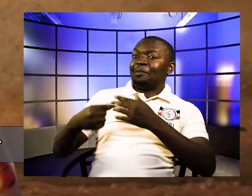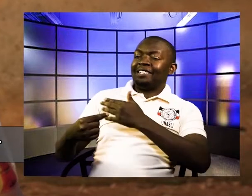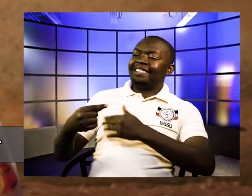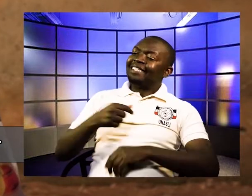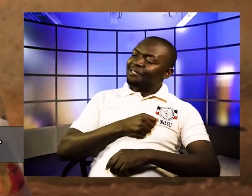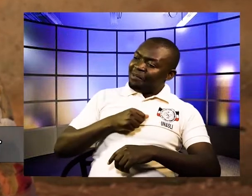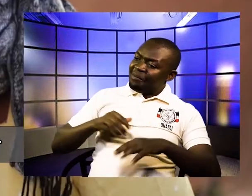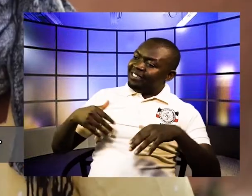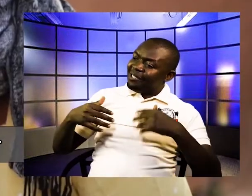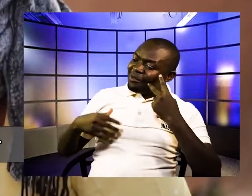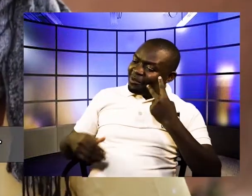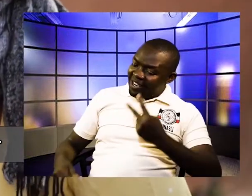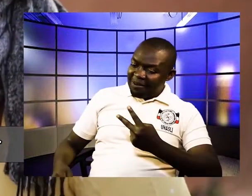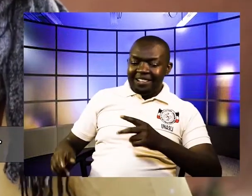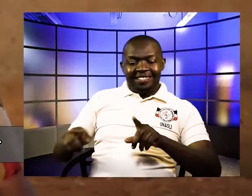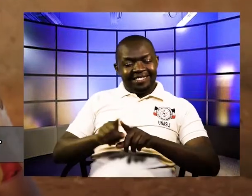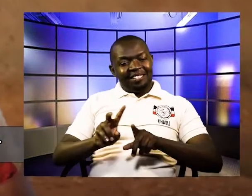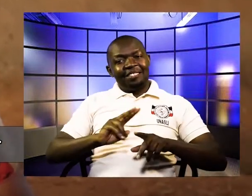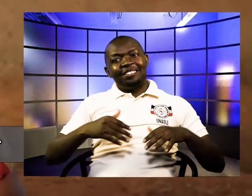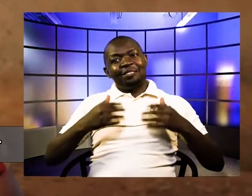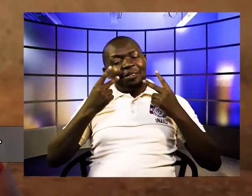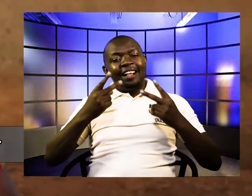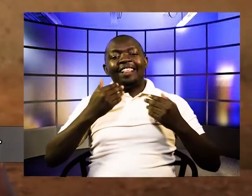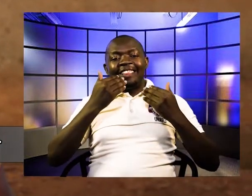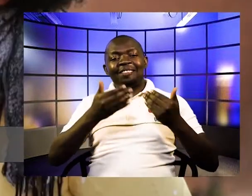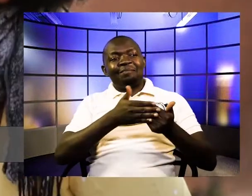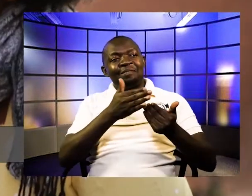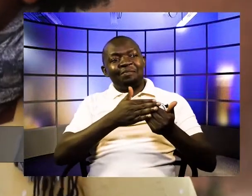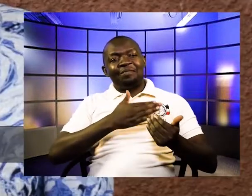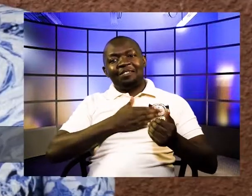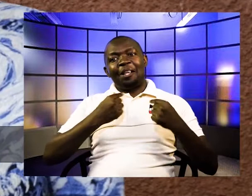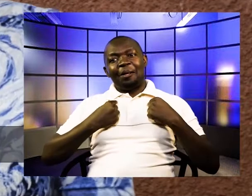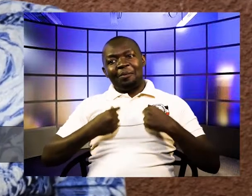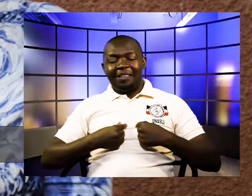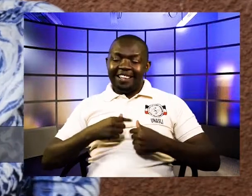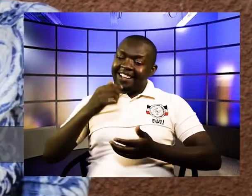sani sokura ba we bare tukumira meya wa fi amina